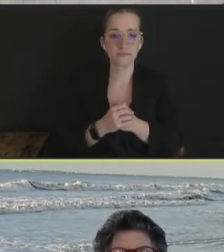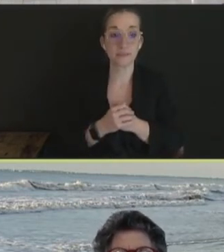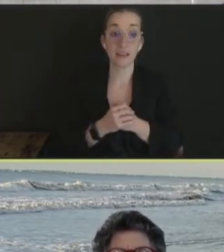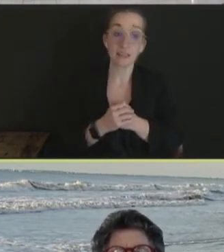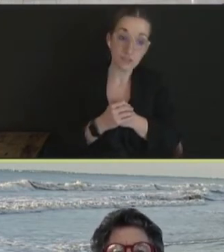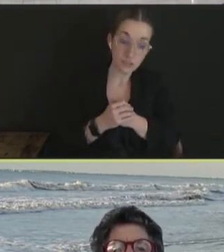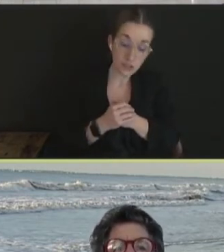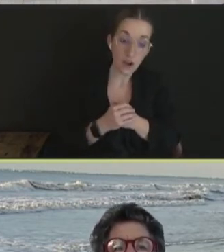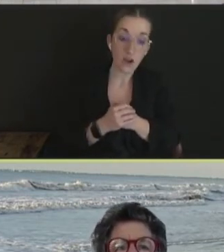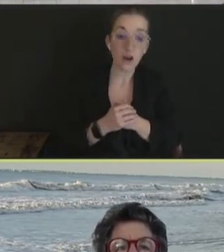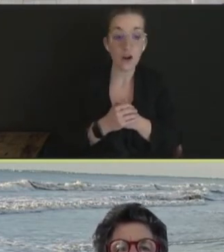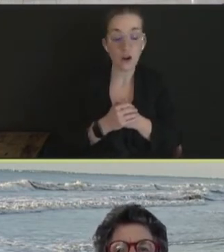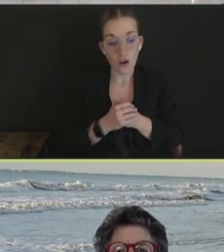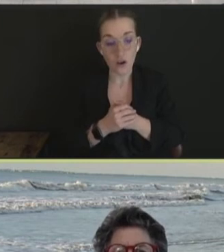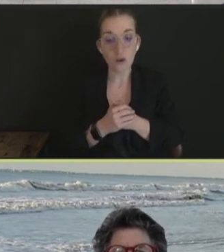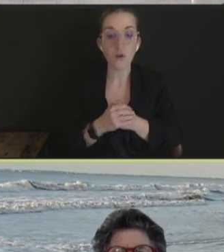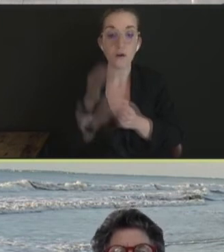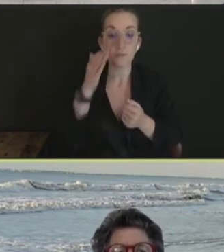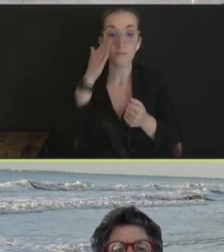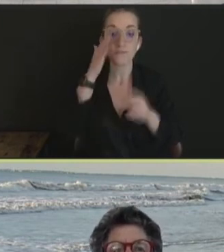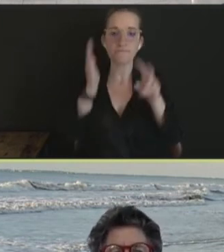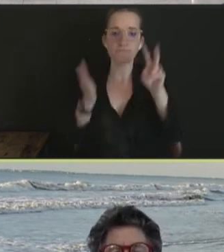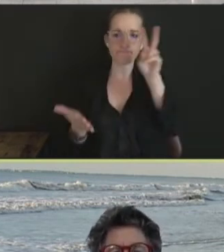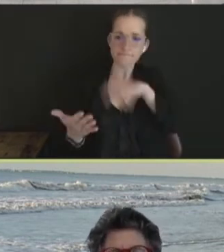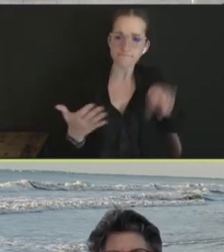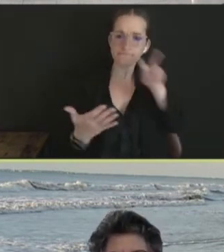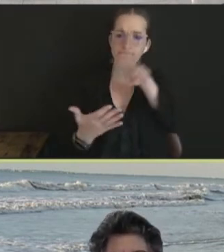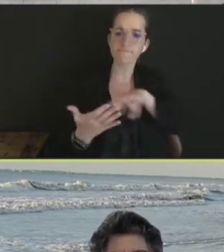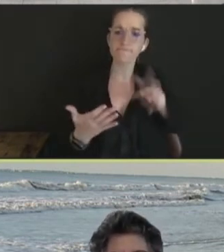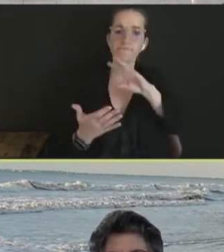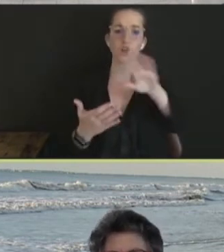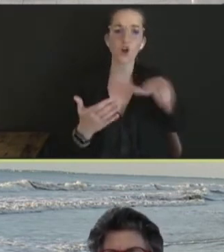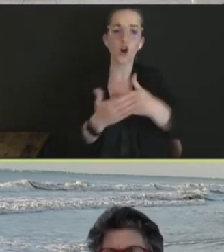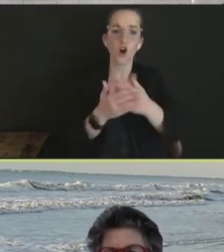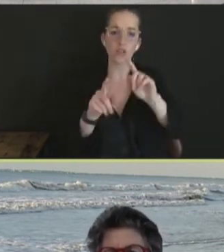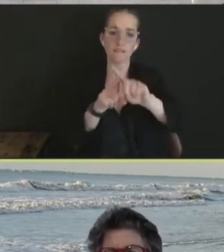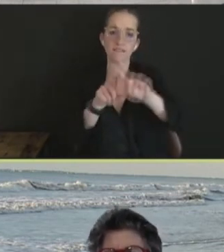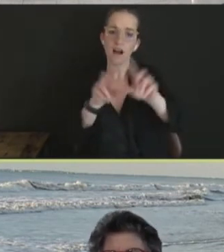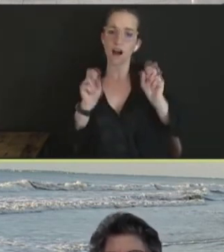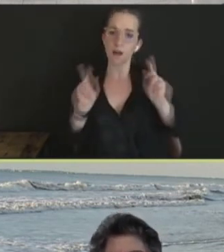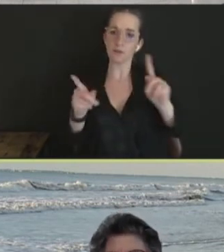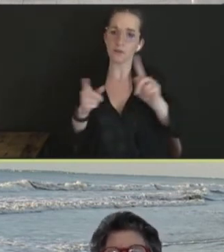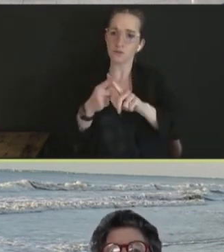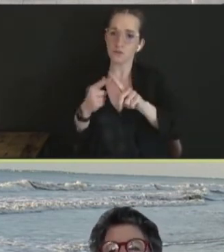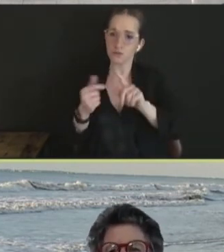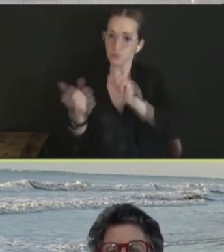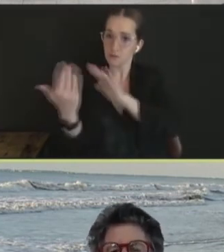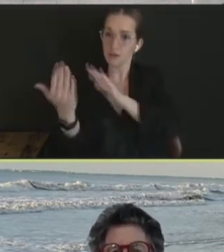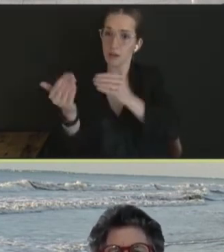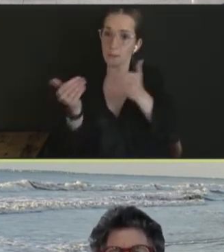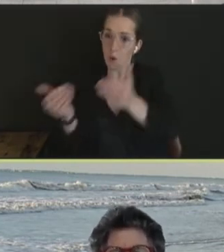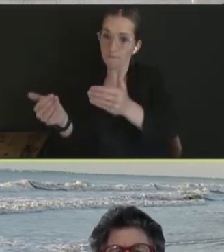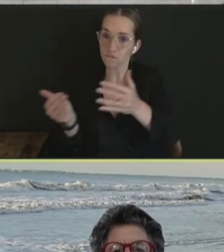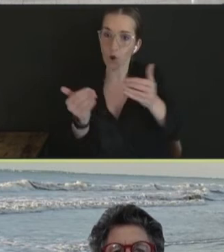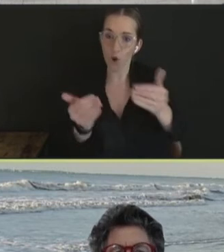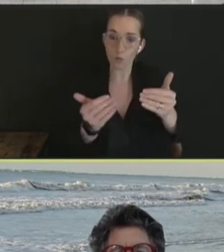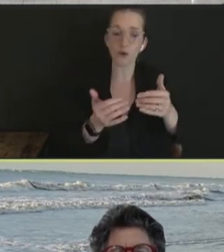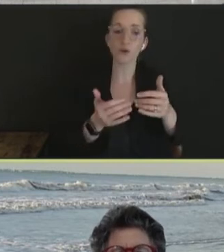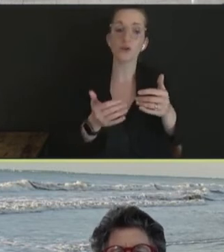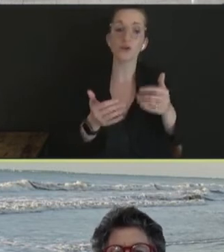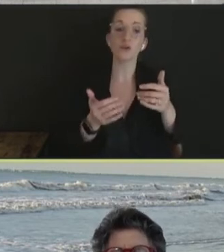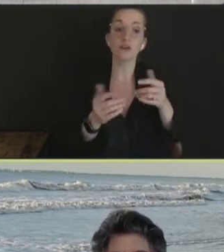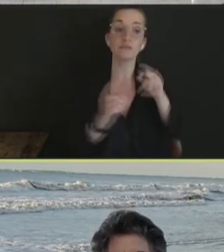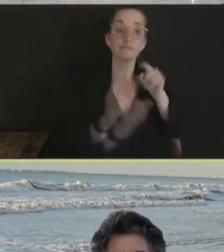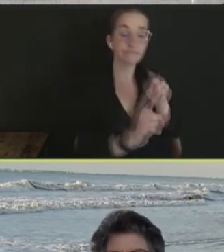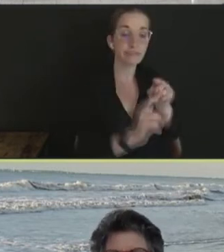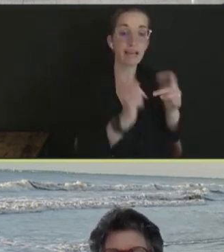So in taking a quick look at all of the opportunities to move forward, we looked at both technology